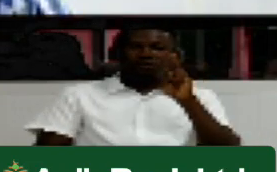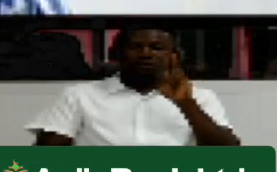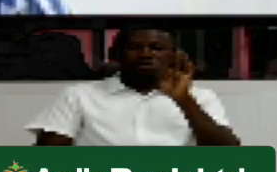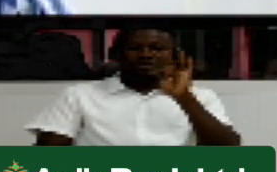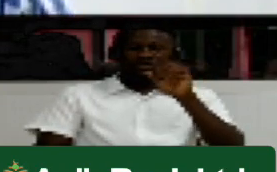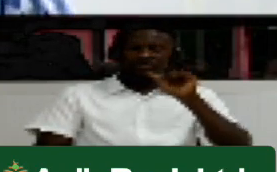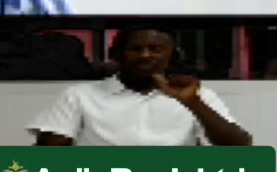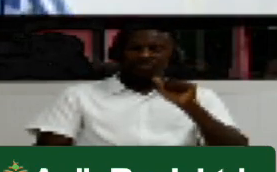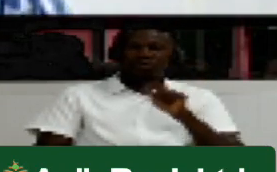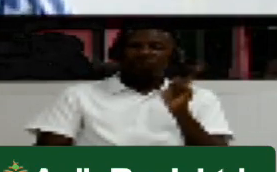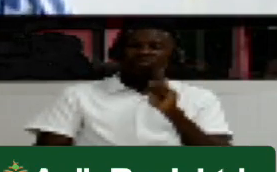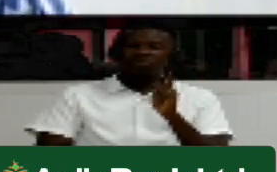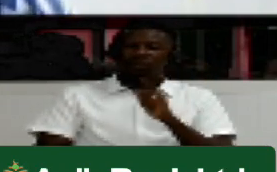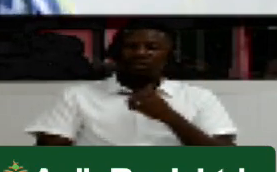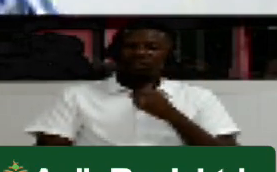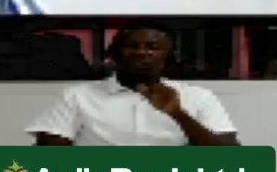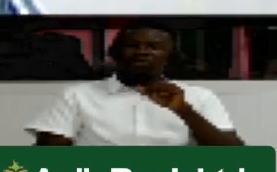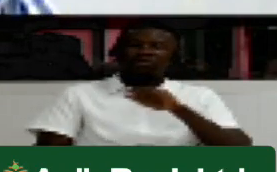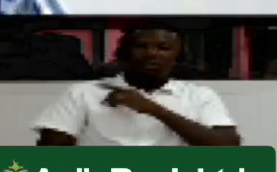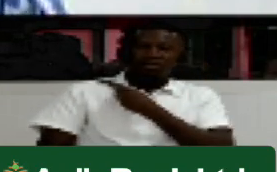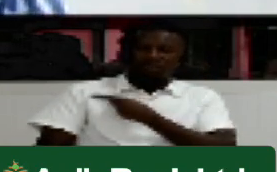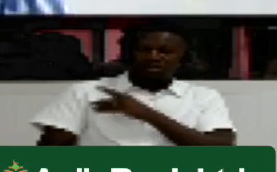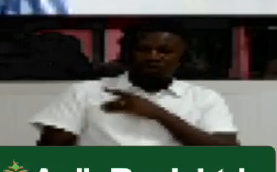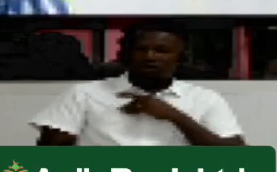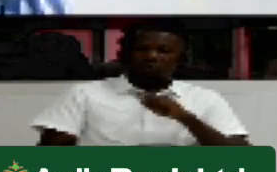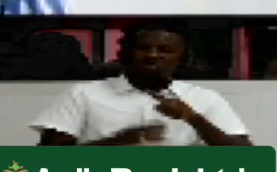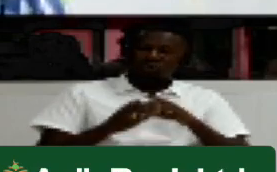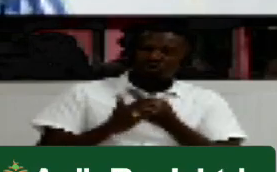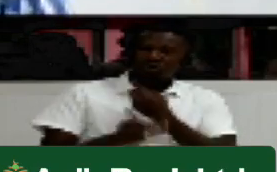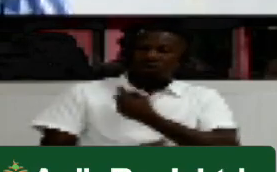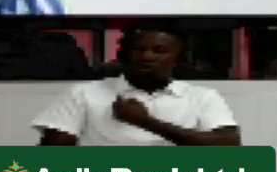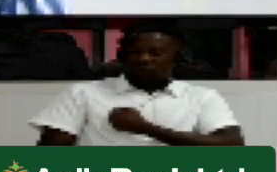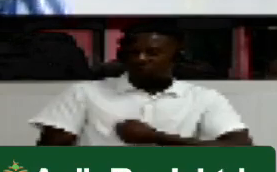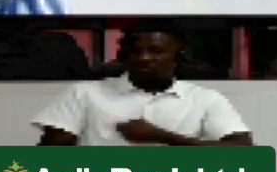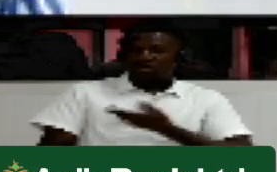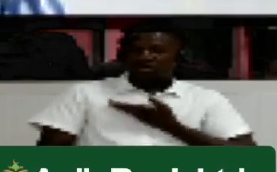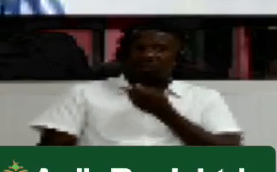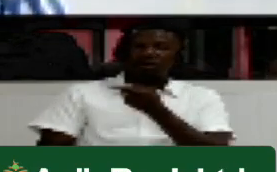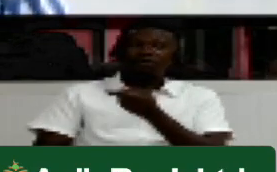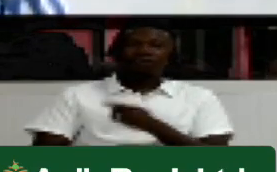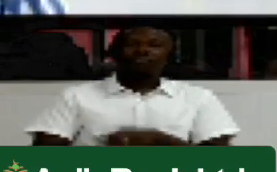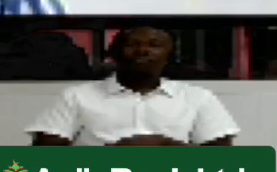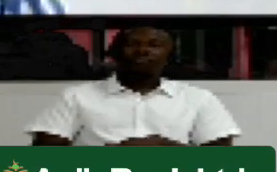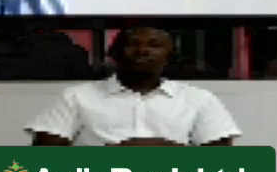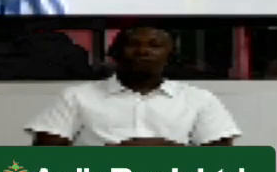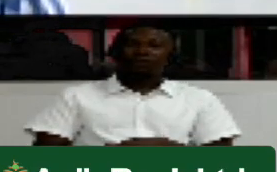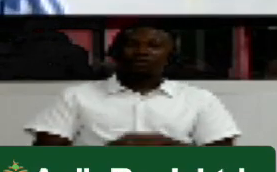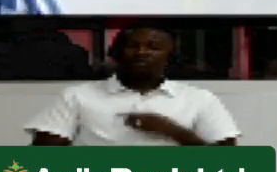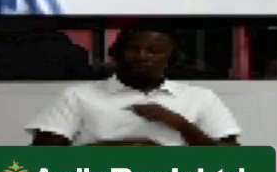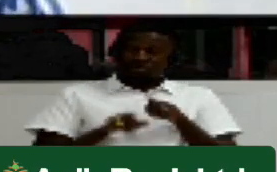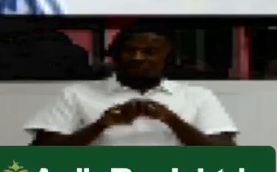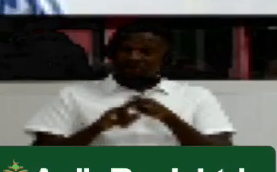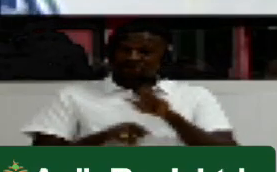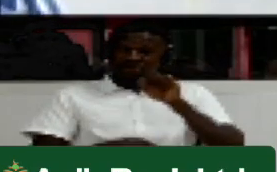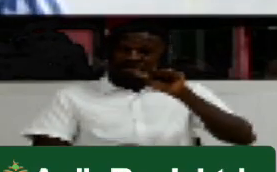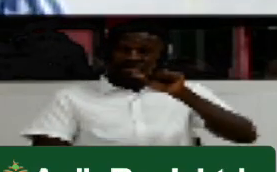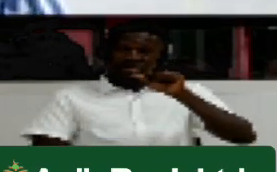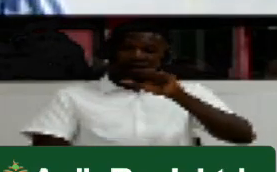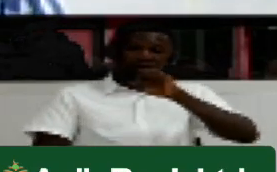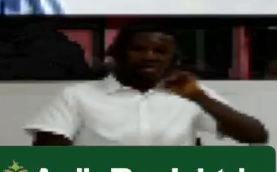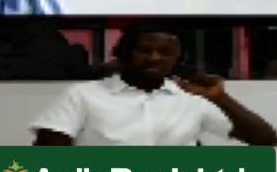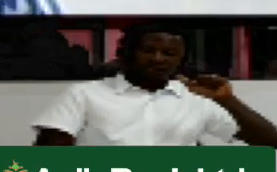undergo? Actually, with Asan, he did not have any operation in Egypt because he was taking